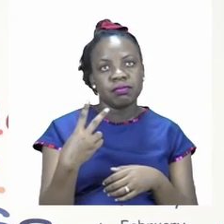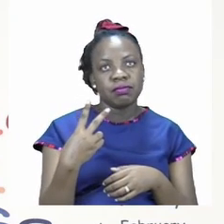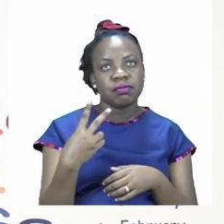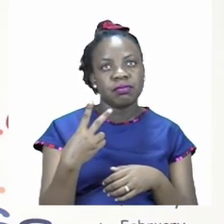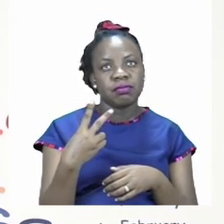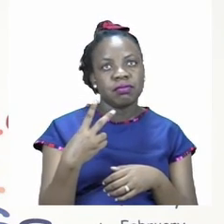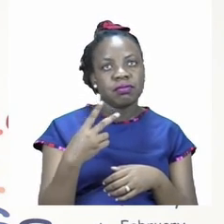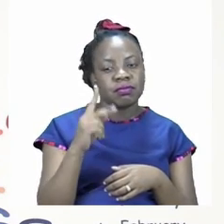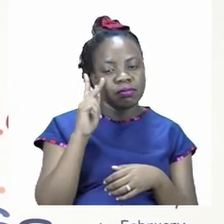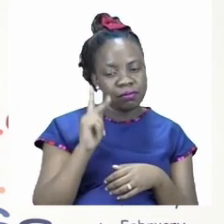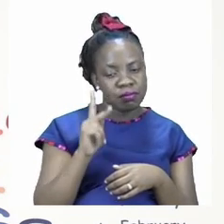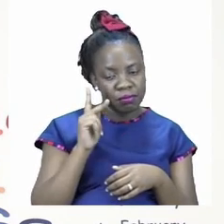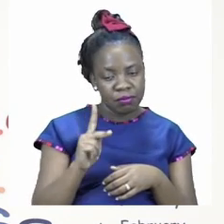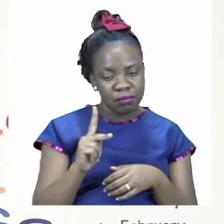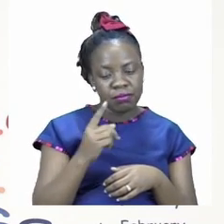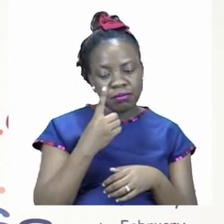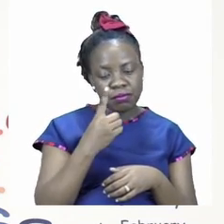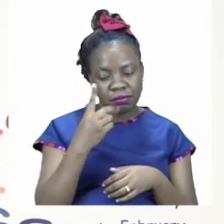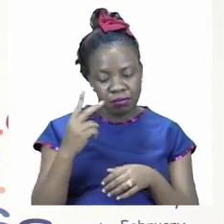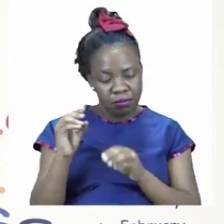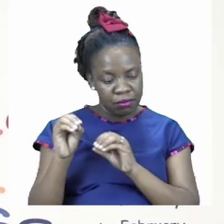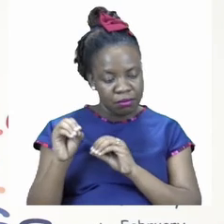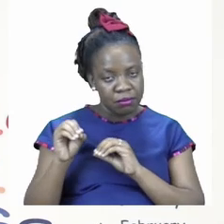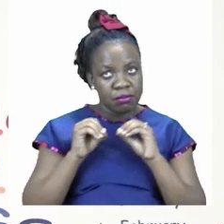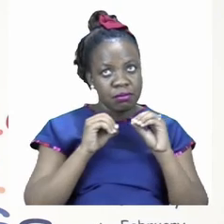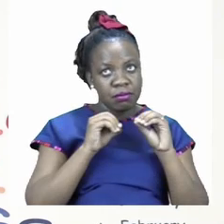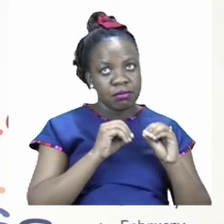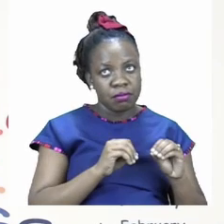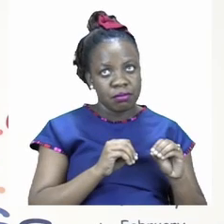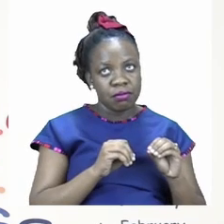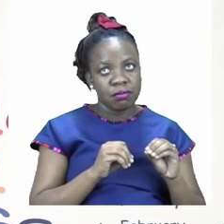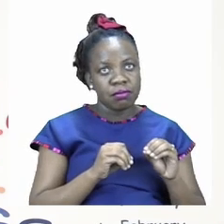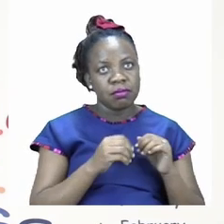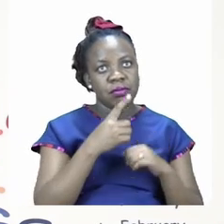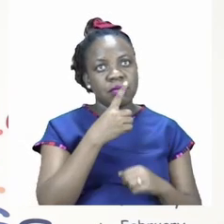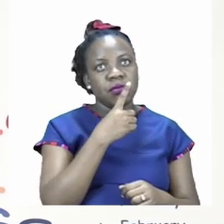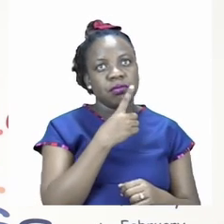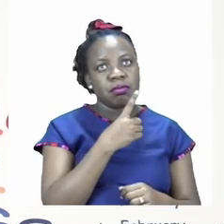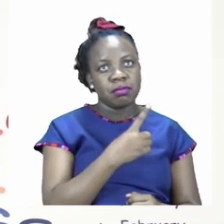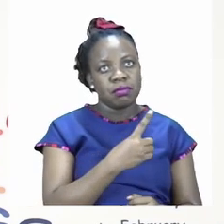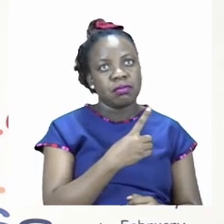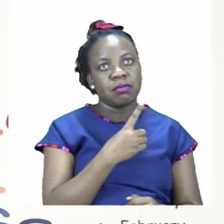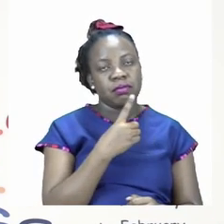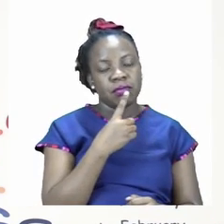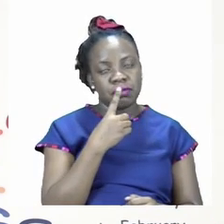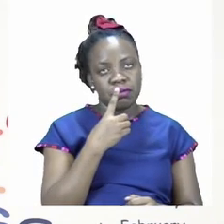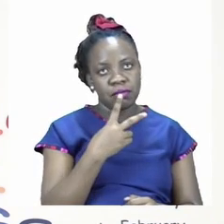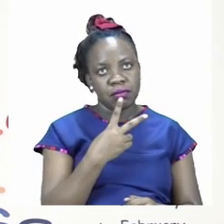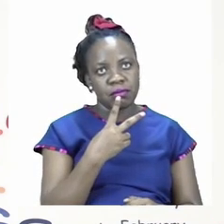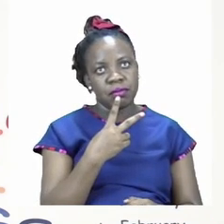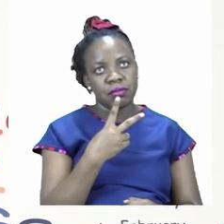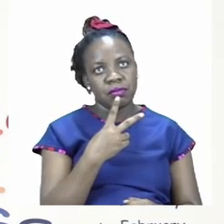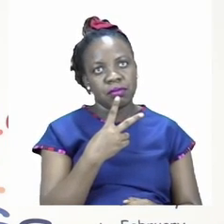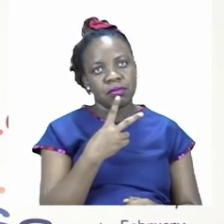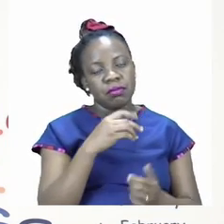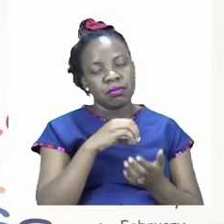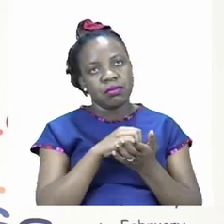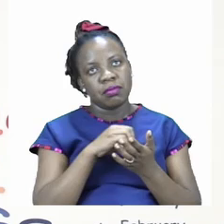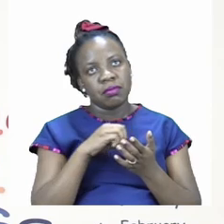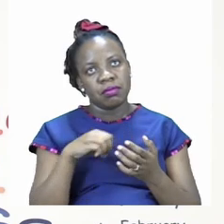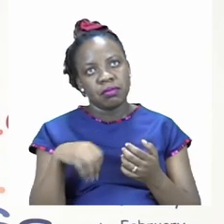Then we take our 12, we write it for the next stage of our sum, and we say